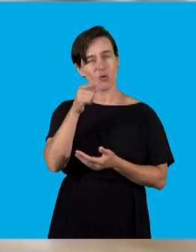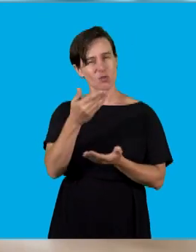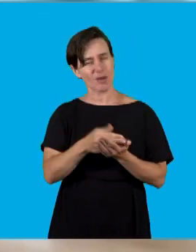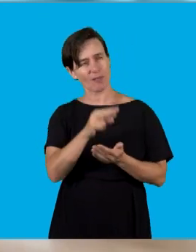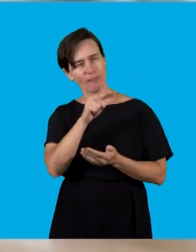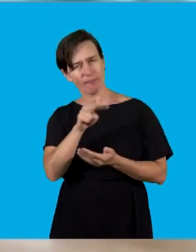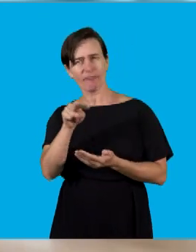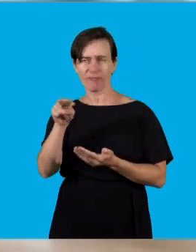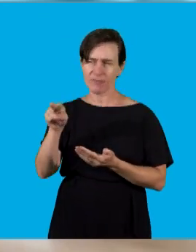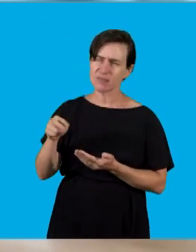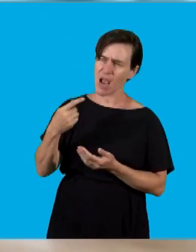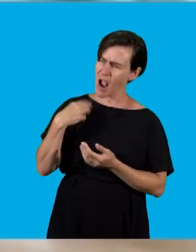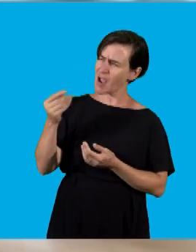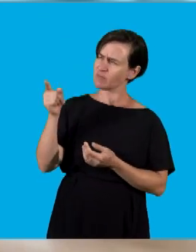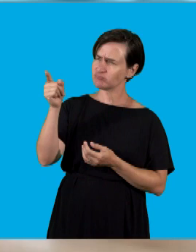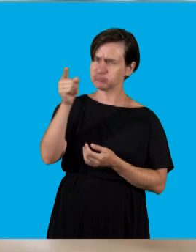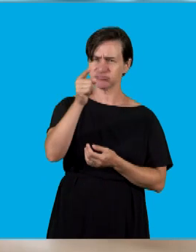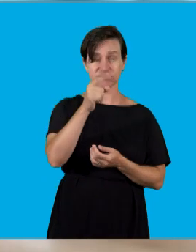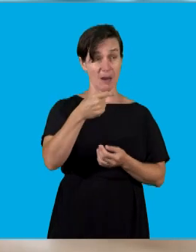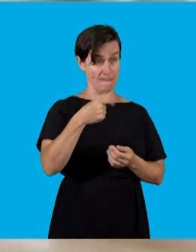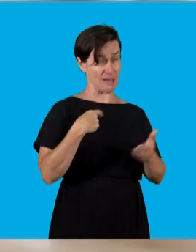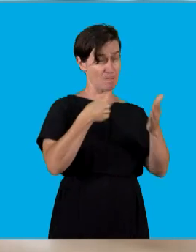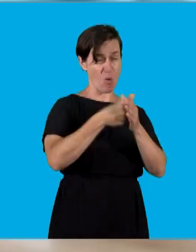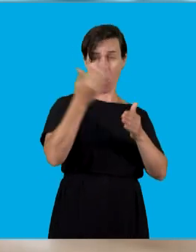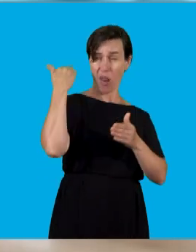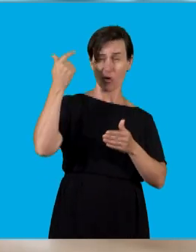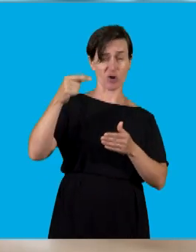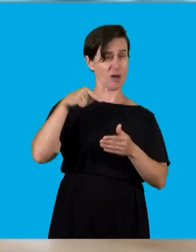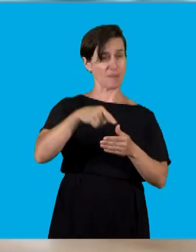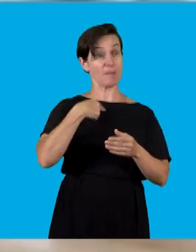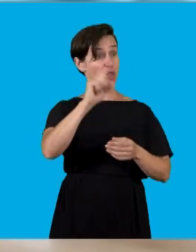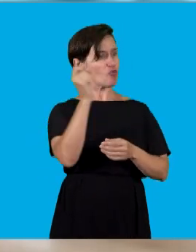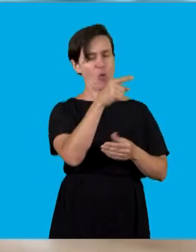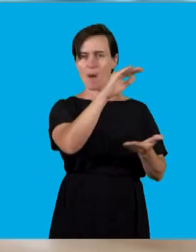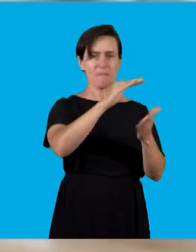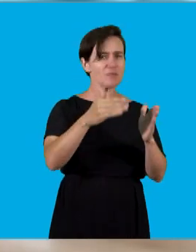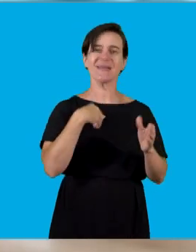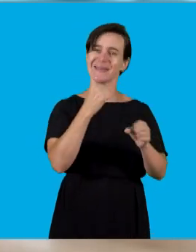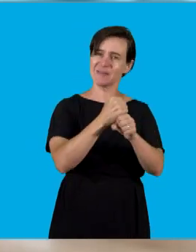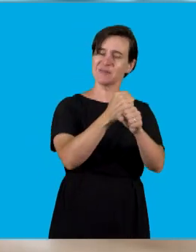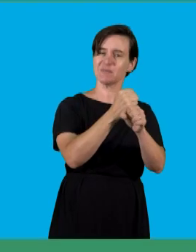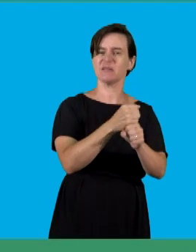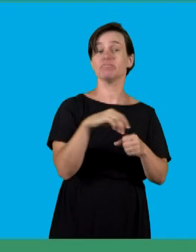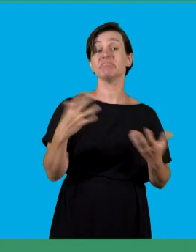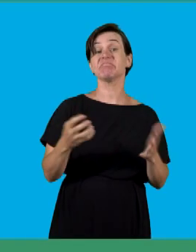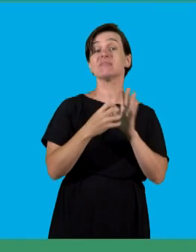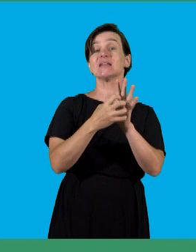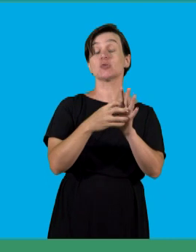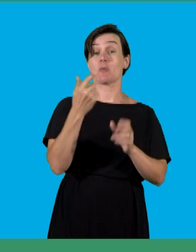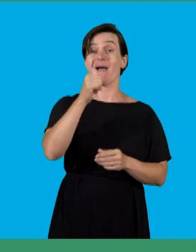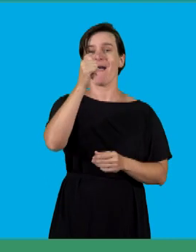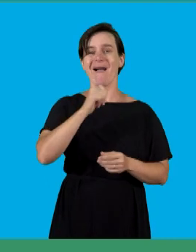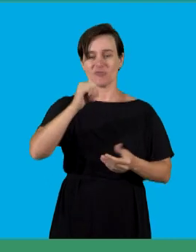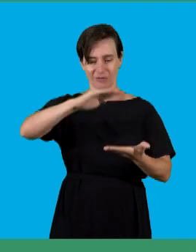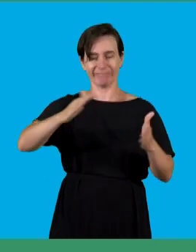lot of packaging that you have bought but are now storing other things. An example is an ice